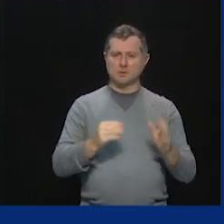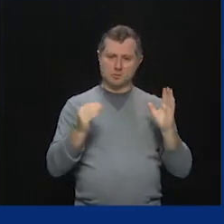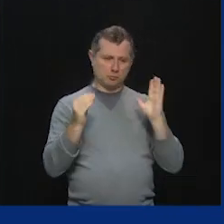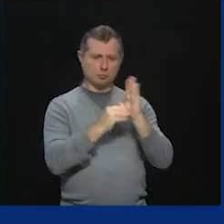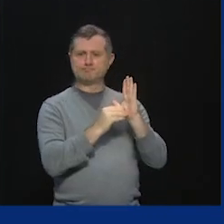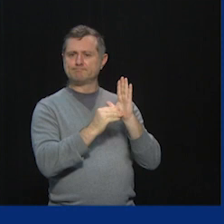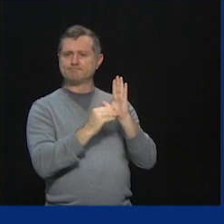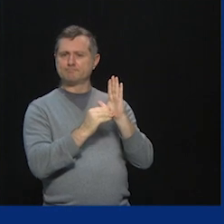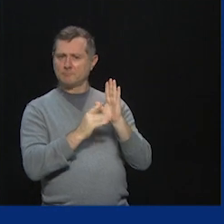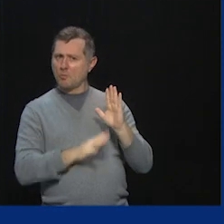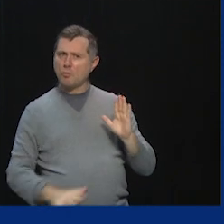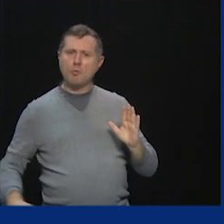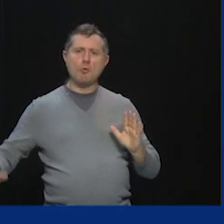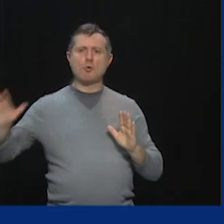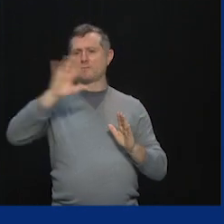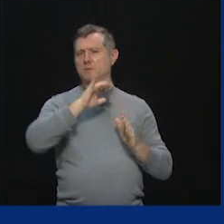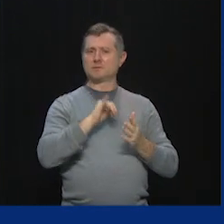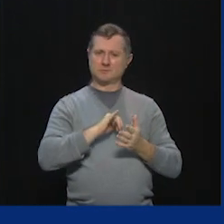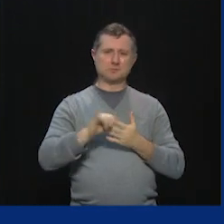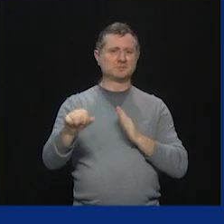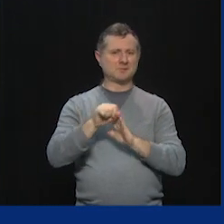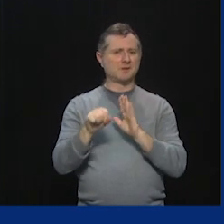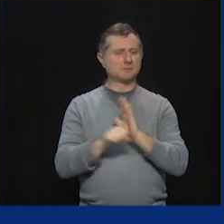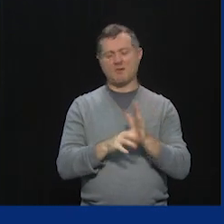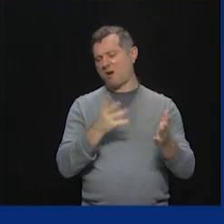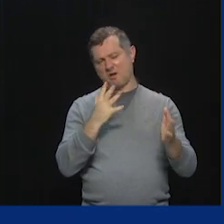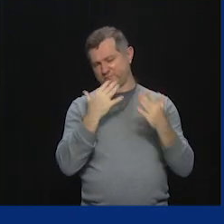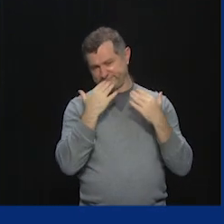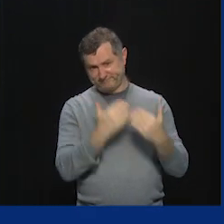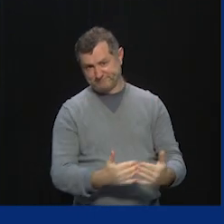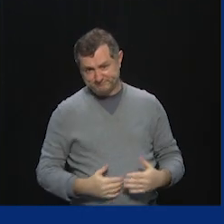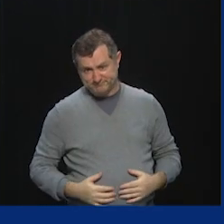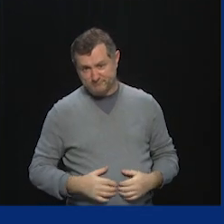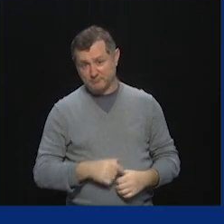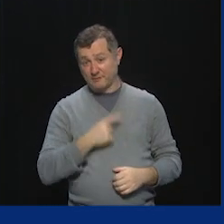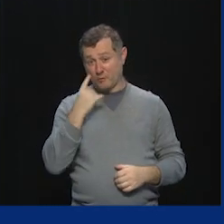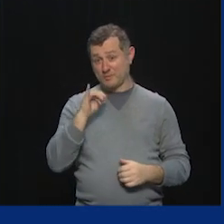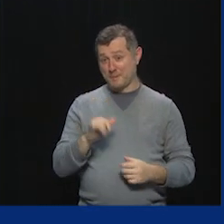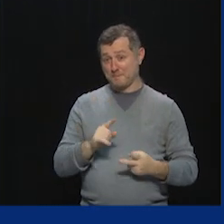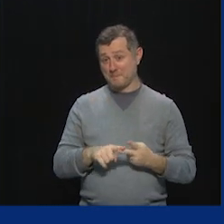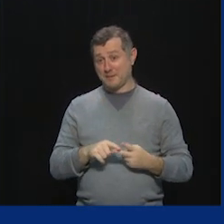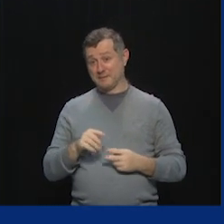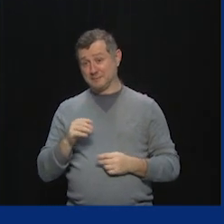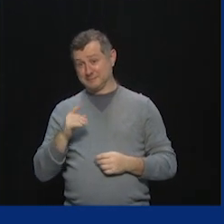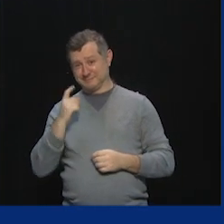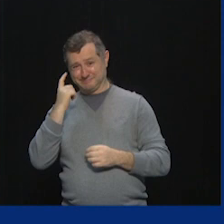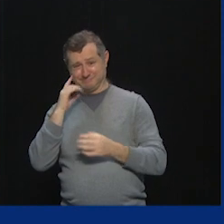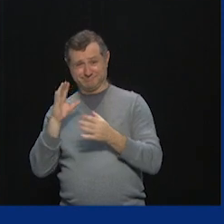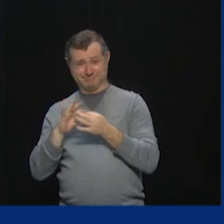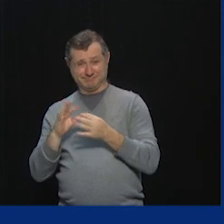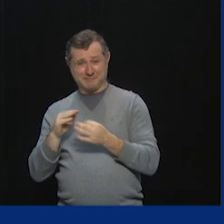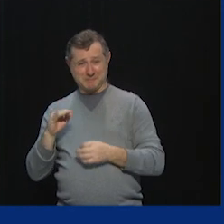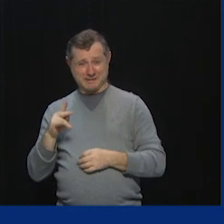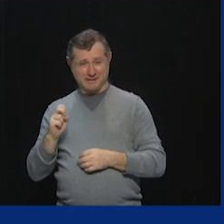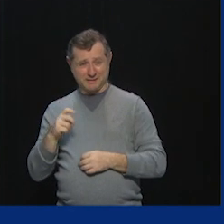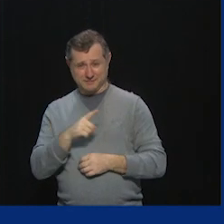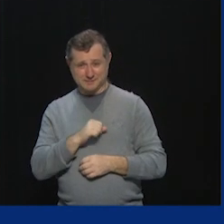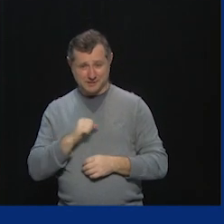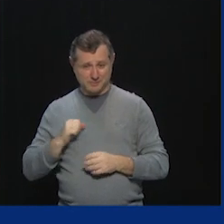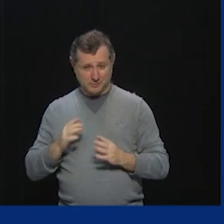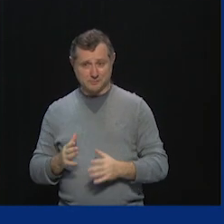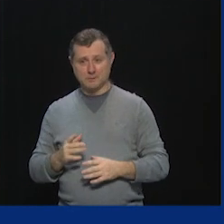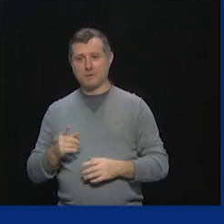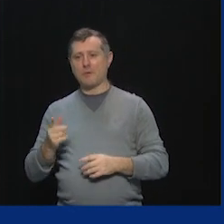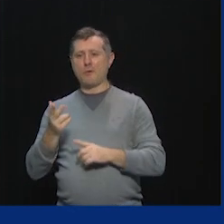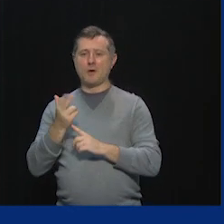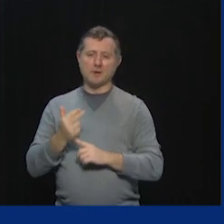it was mentioned, Mike mentioned it just a moment ago, whether it's a restaurant or a hotel or a